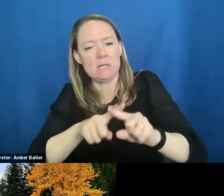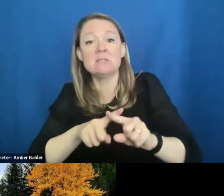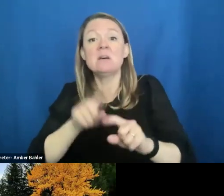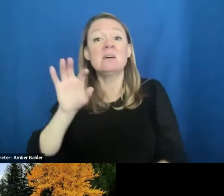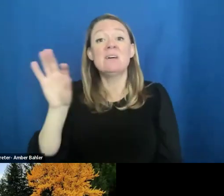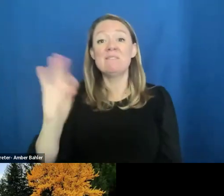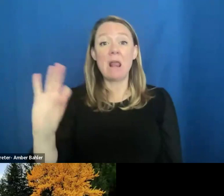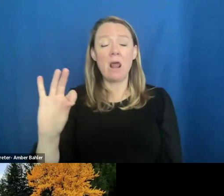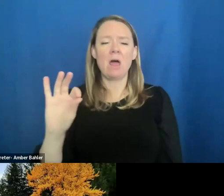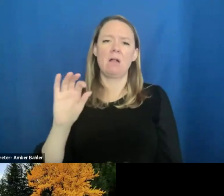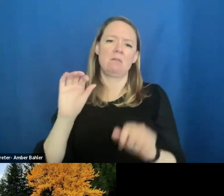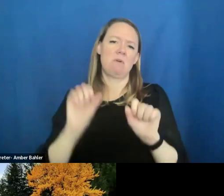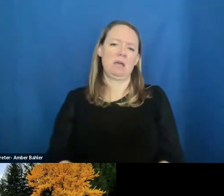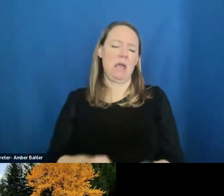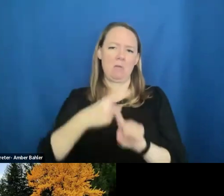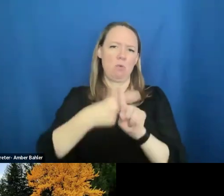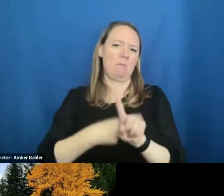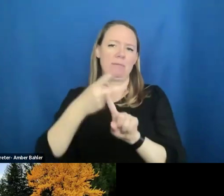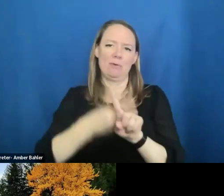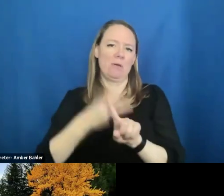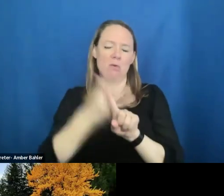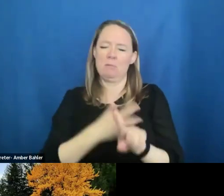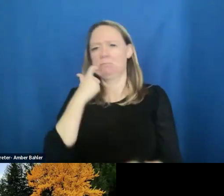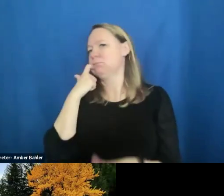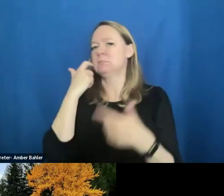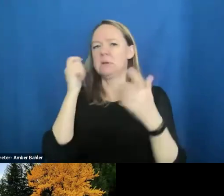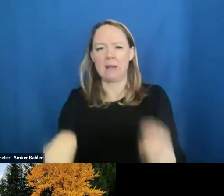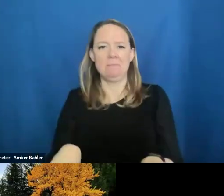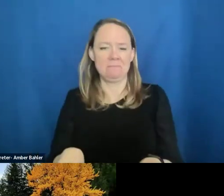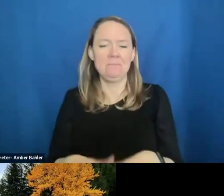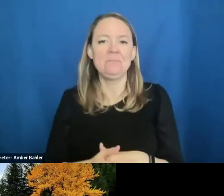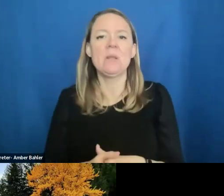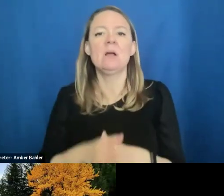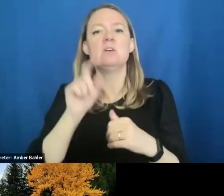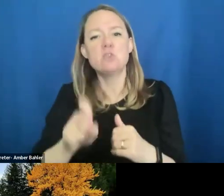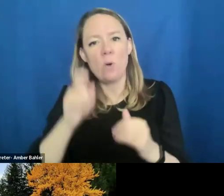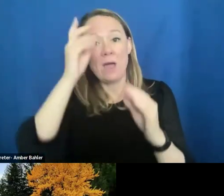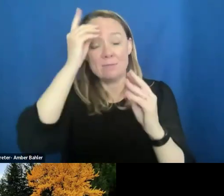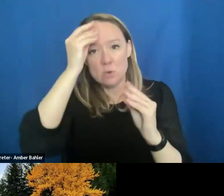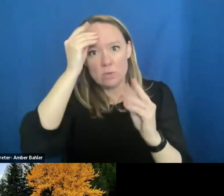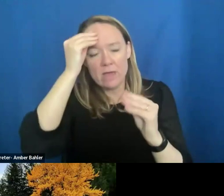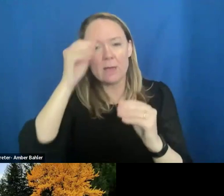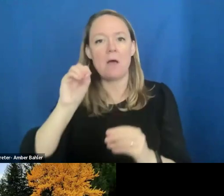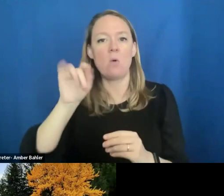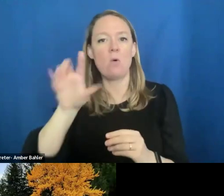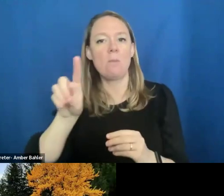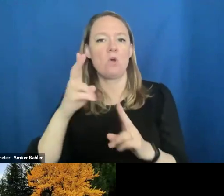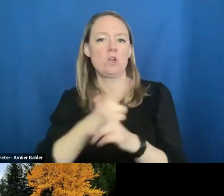to think about how we respond and approach opioid use disorder, specifically in the age of fentanyl, a little bit differently.